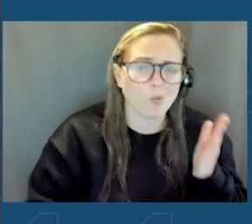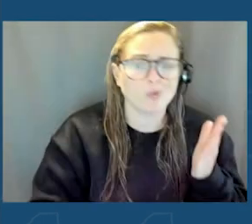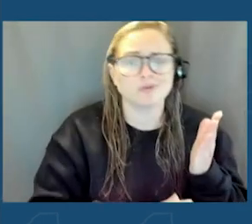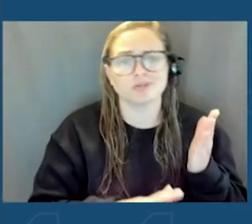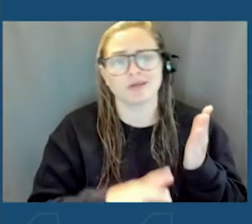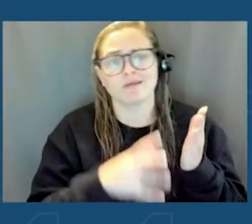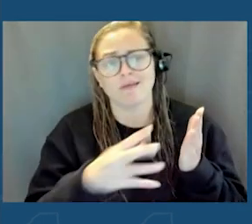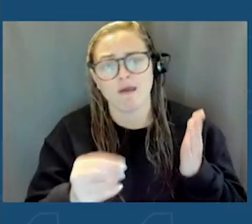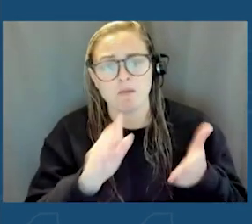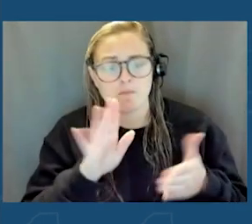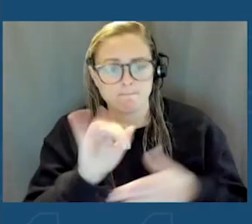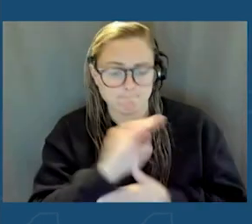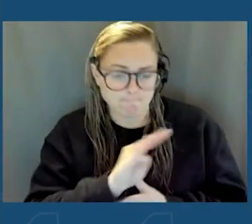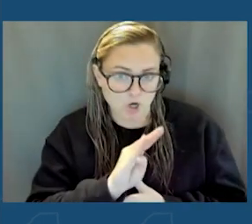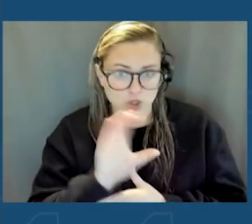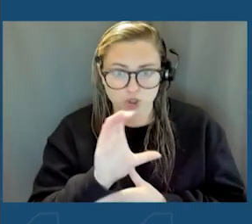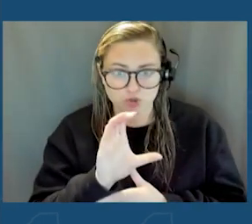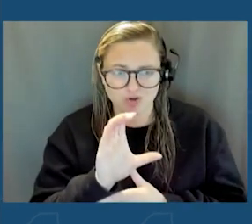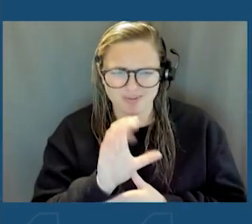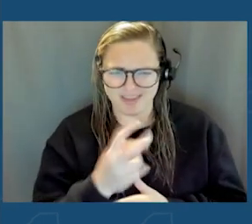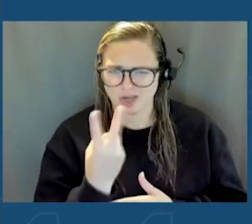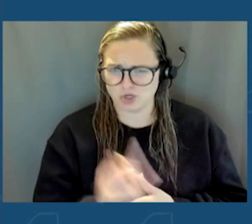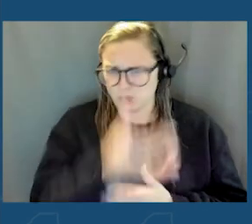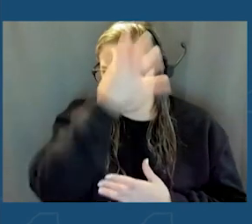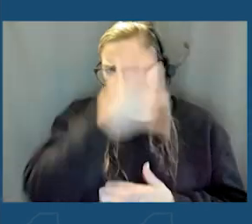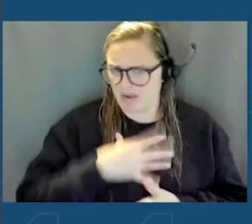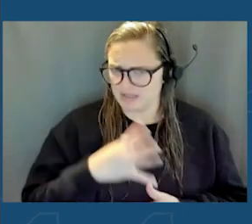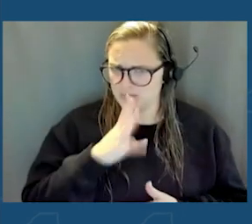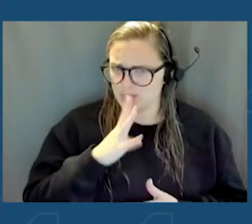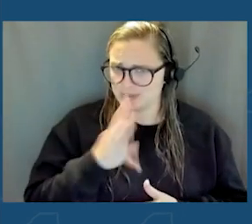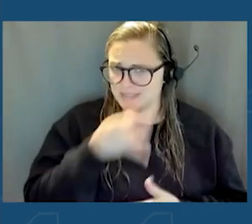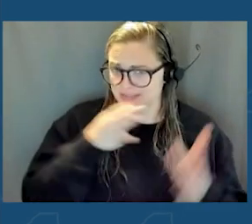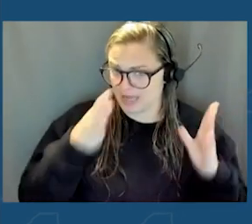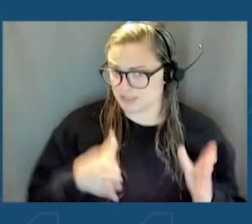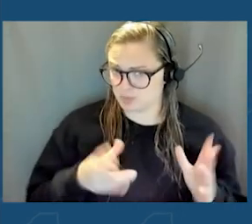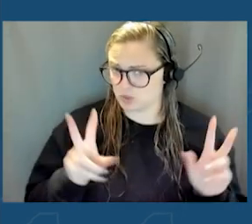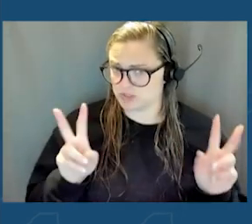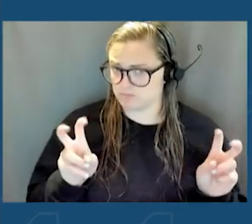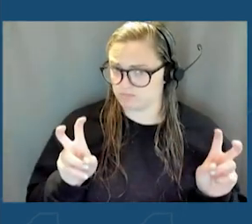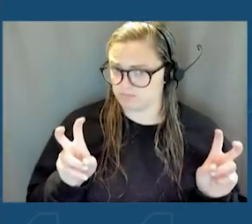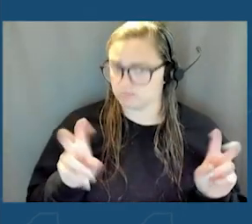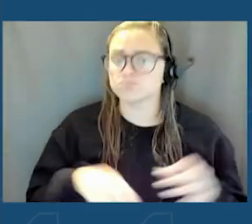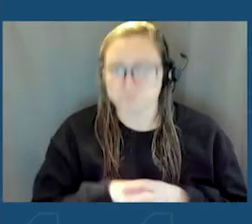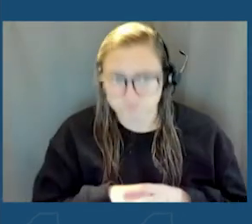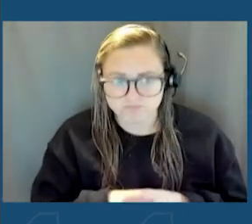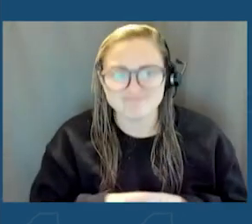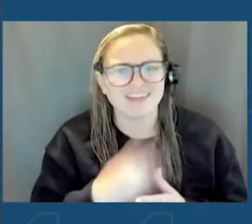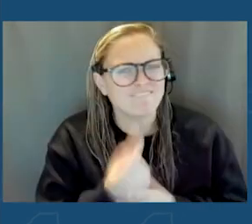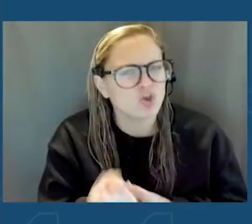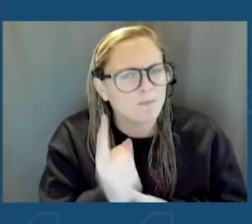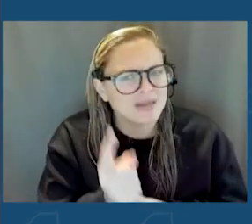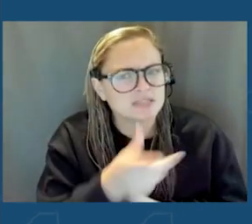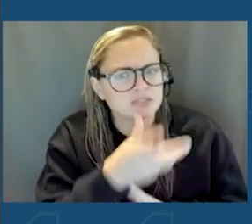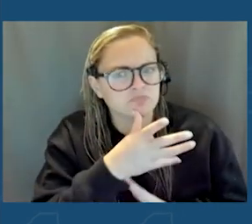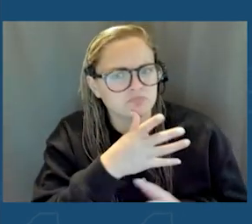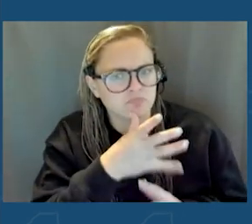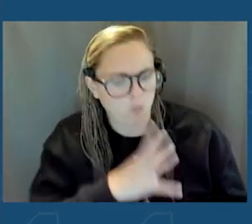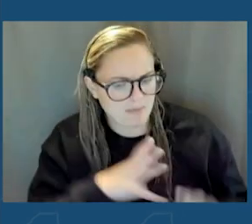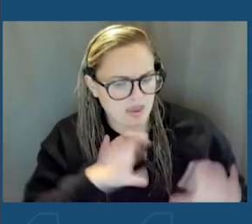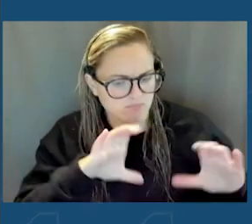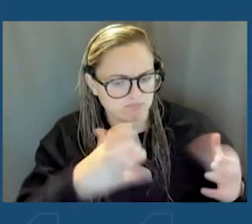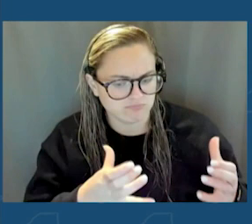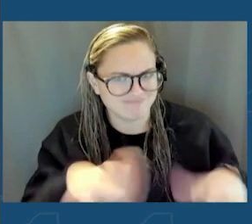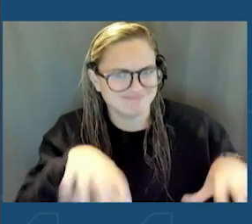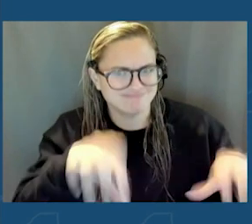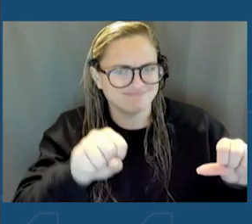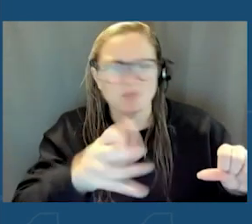male speakers as experts on the topic. A few minutes into the program, a group of women took the stage, citing that,